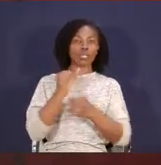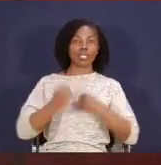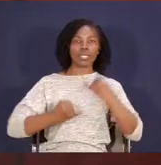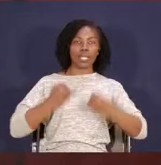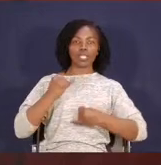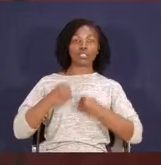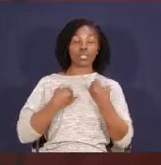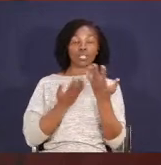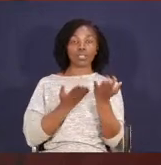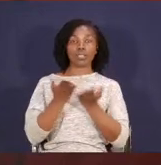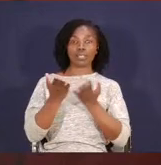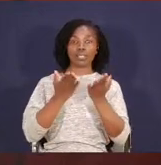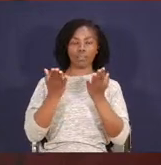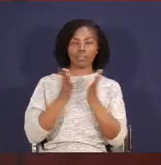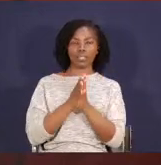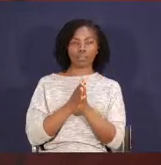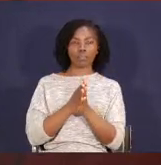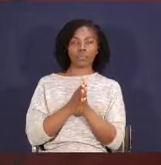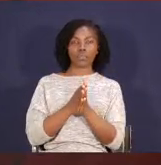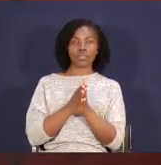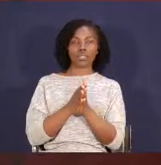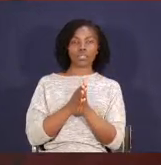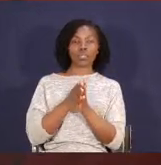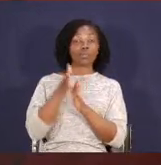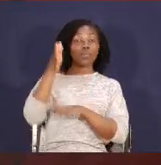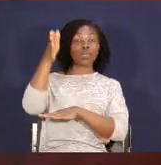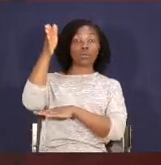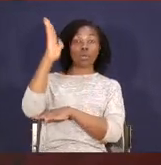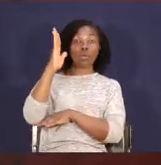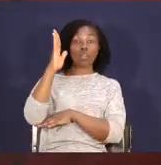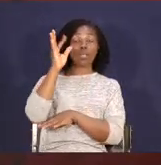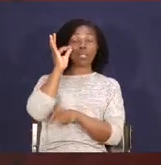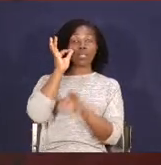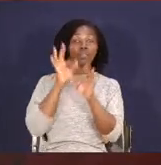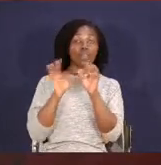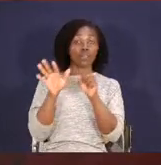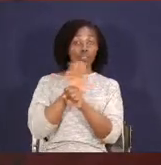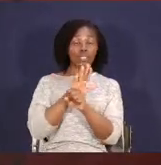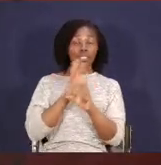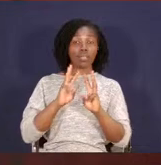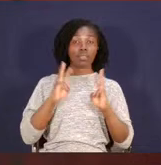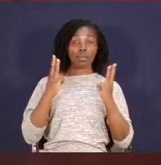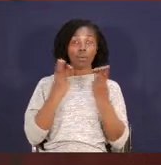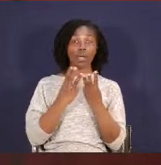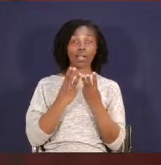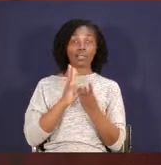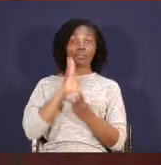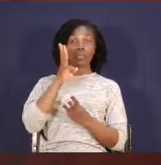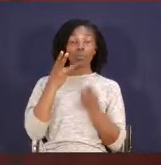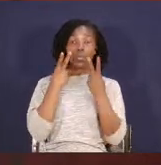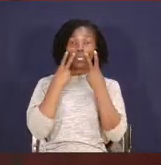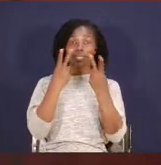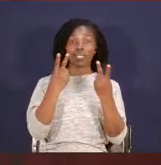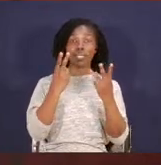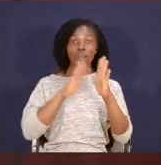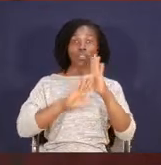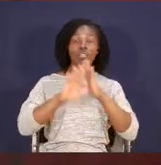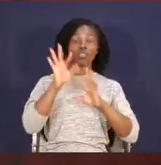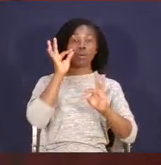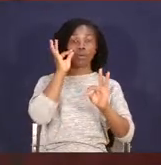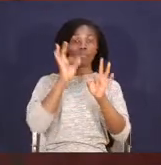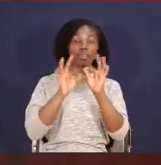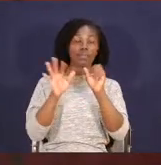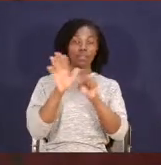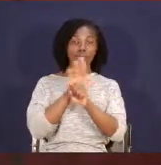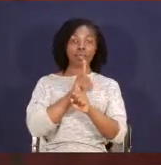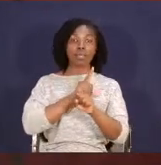And you know, God is faithful. The world will see your faithfulness. Hallelujah. The world will